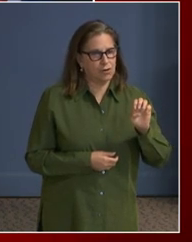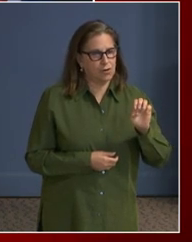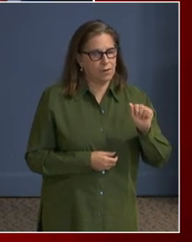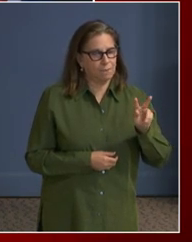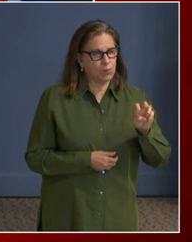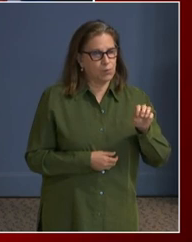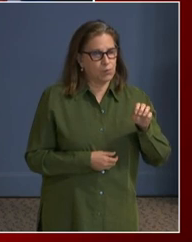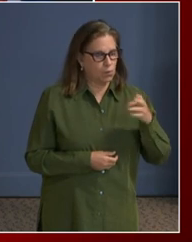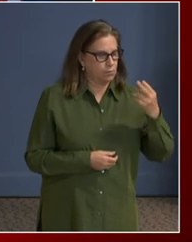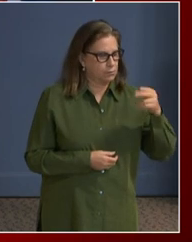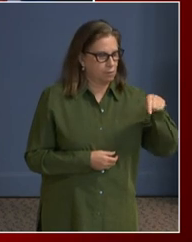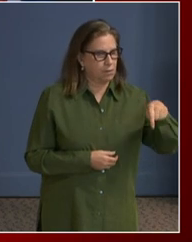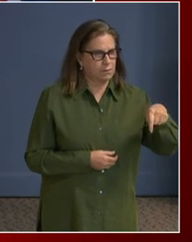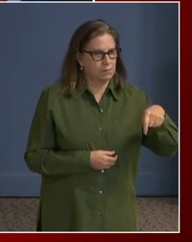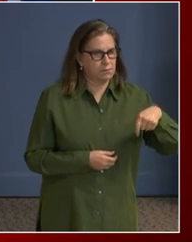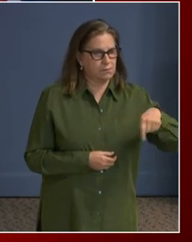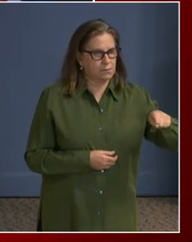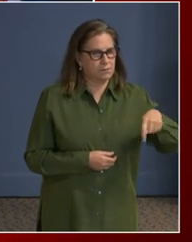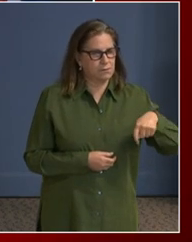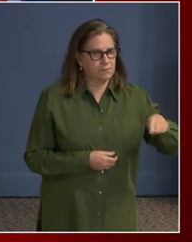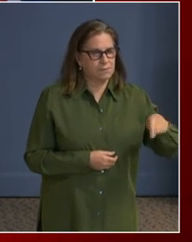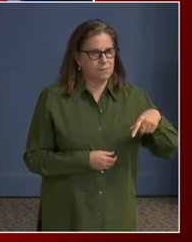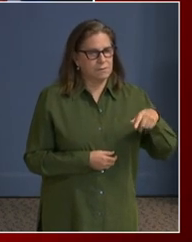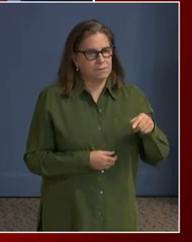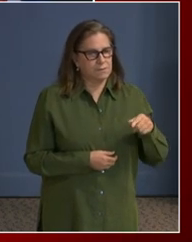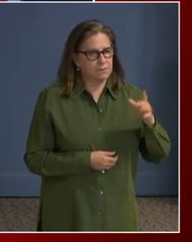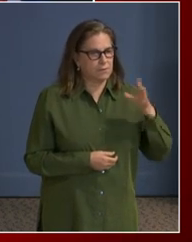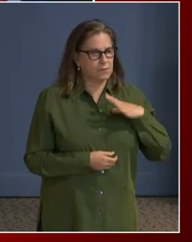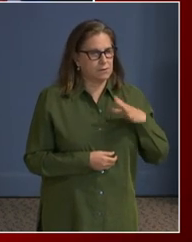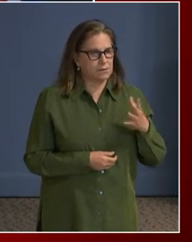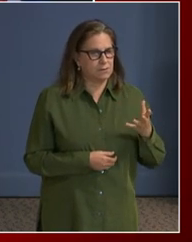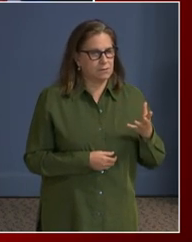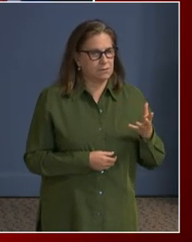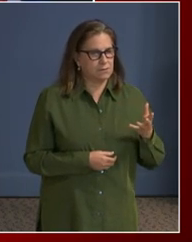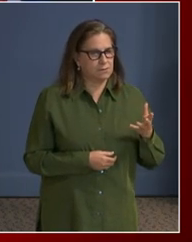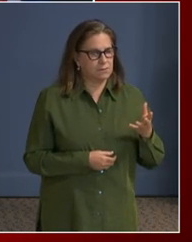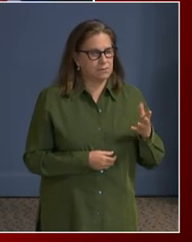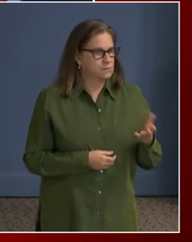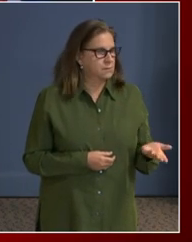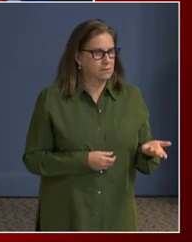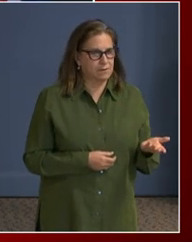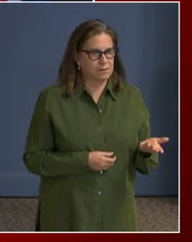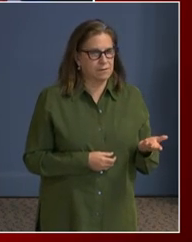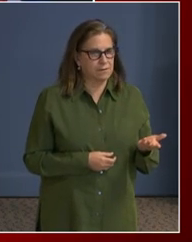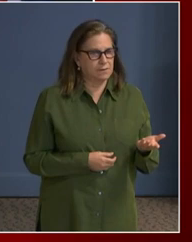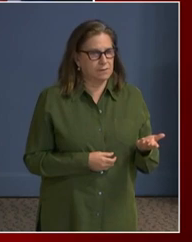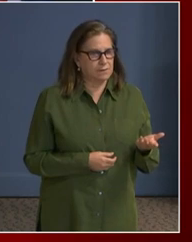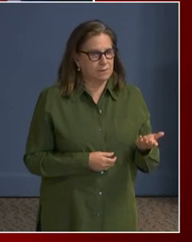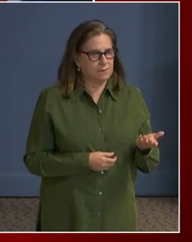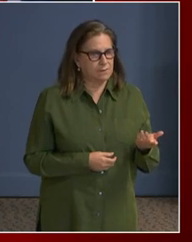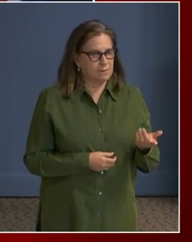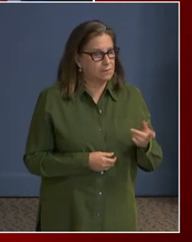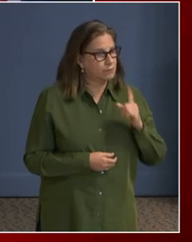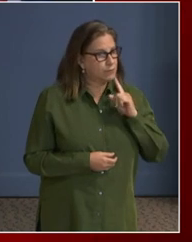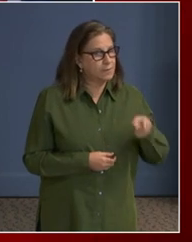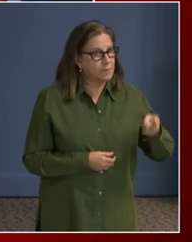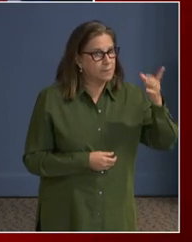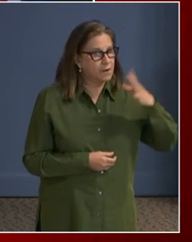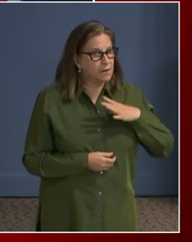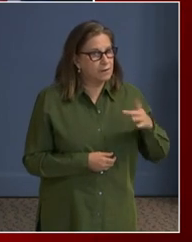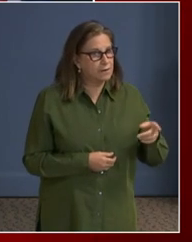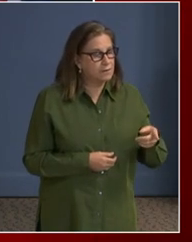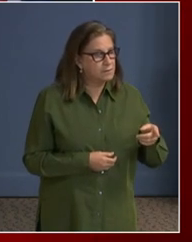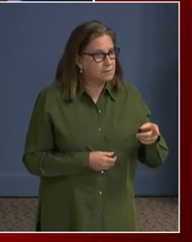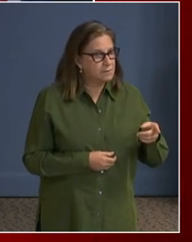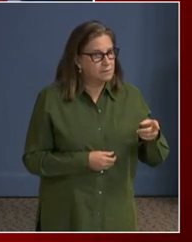William Charles Dismuke. We do not have an address for Mr. Dismuke at this point. He was inside of the hotel